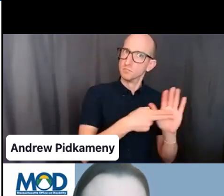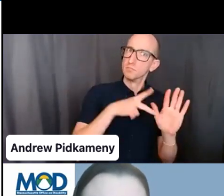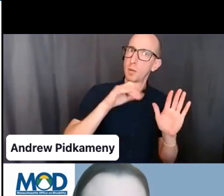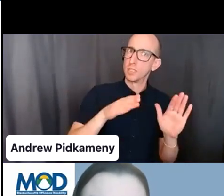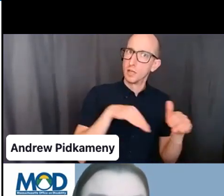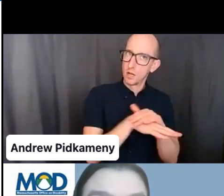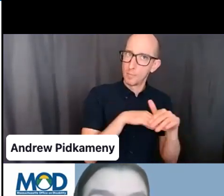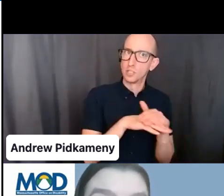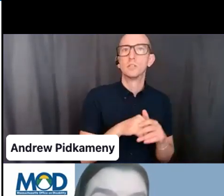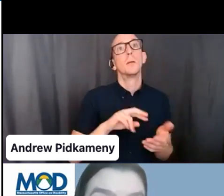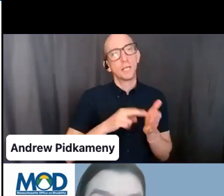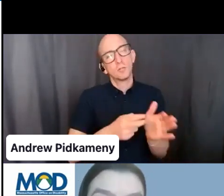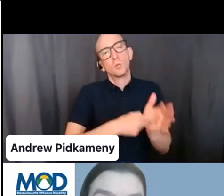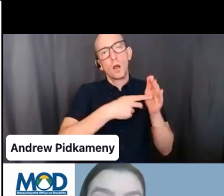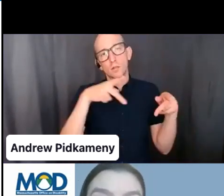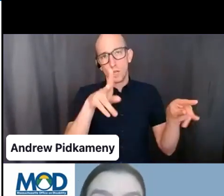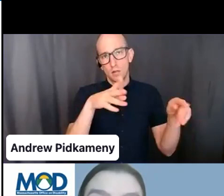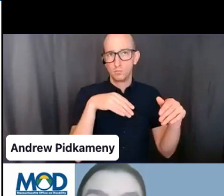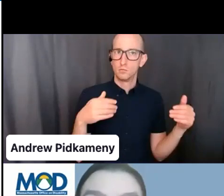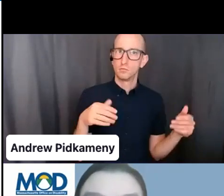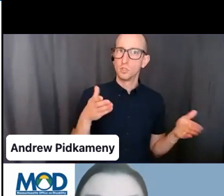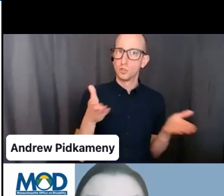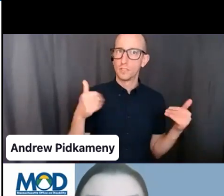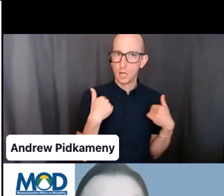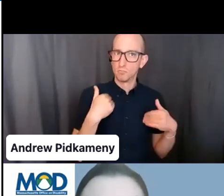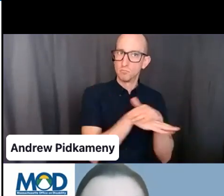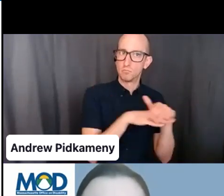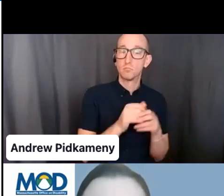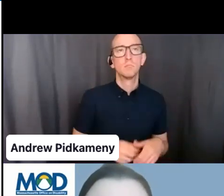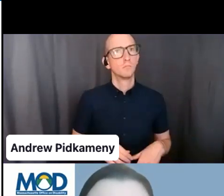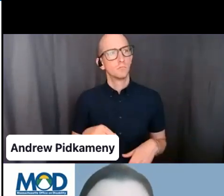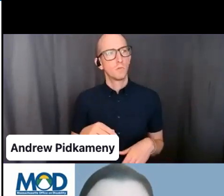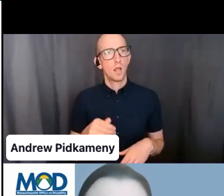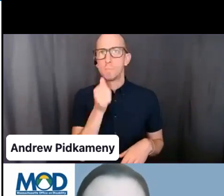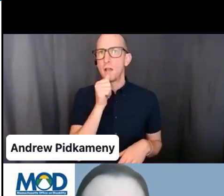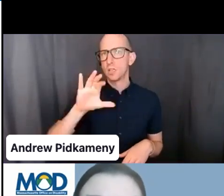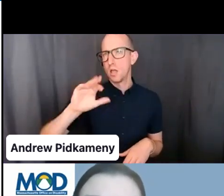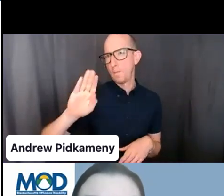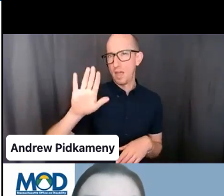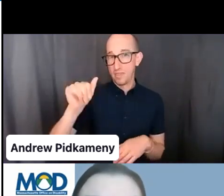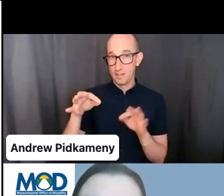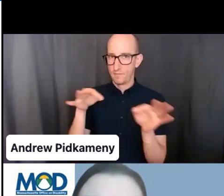animals. What qualifies as a private club is pretty narrow. So it must be a membership